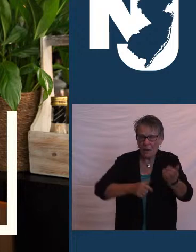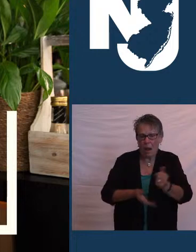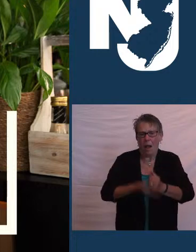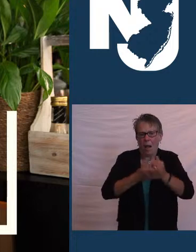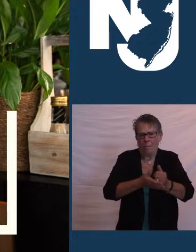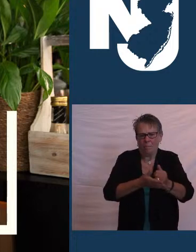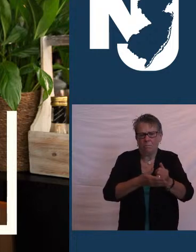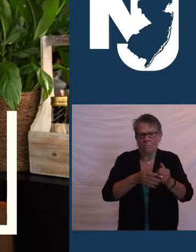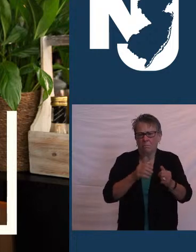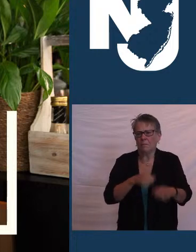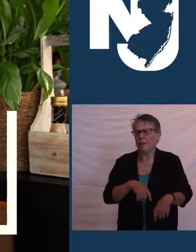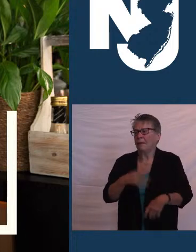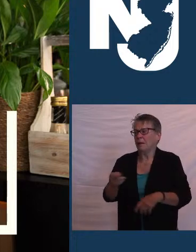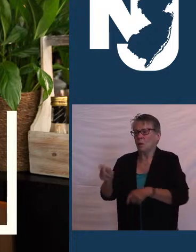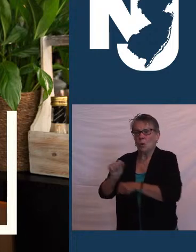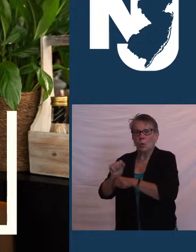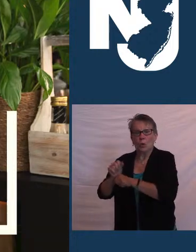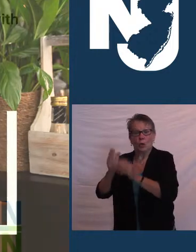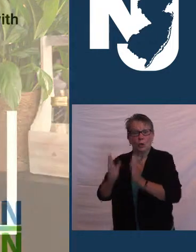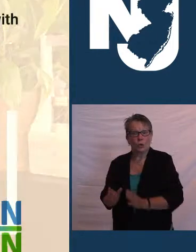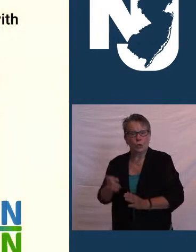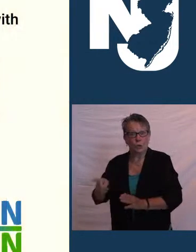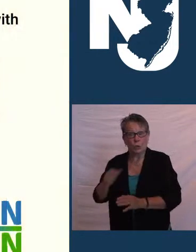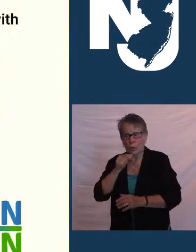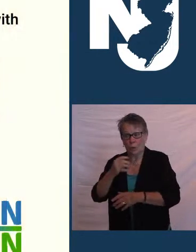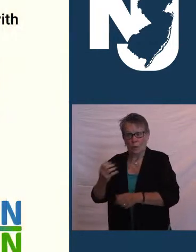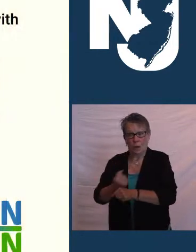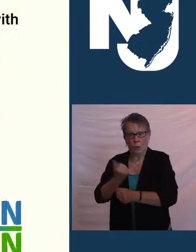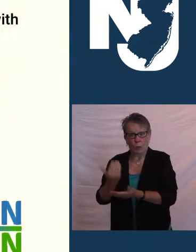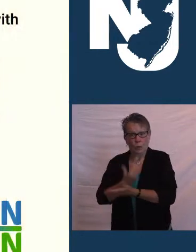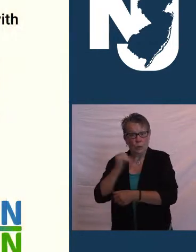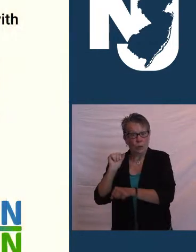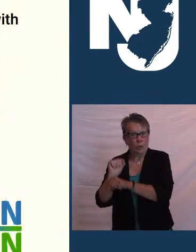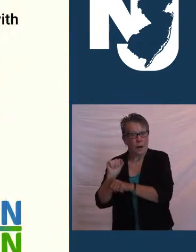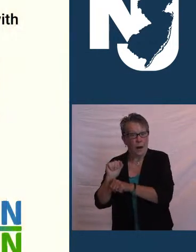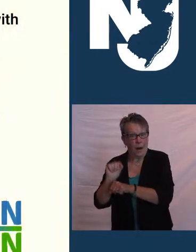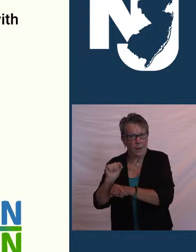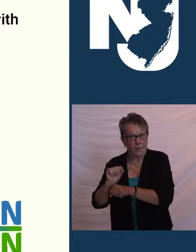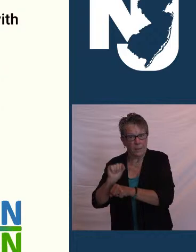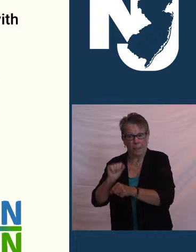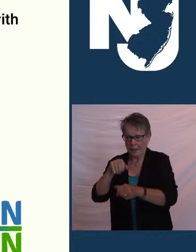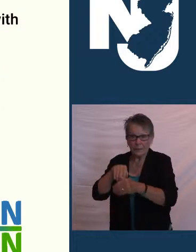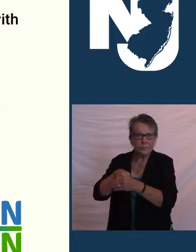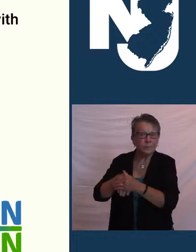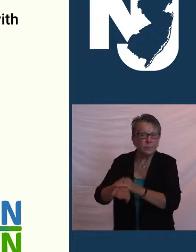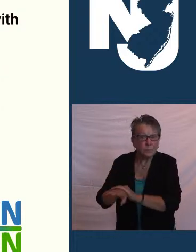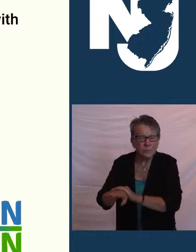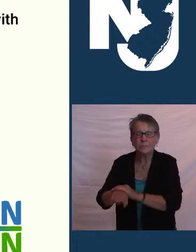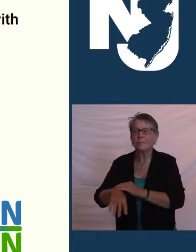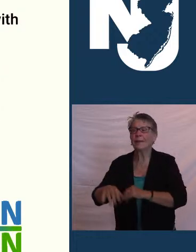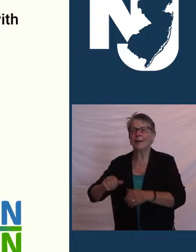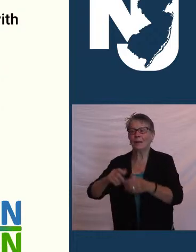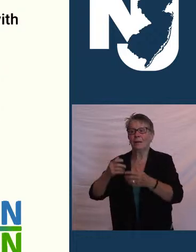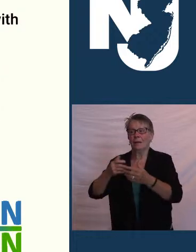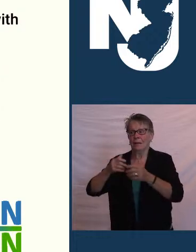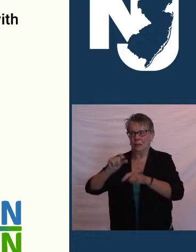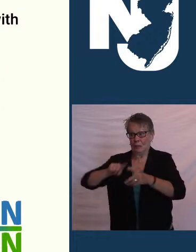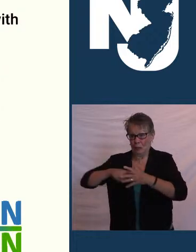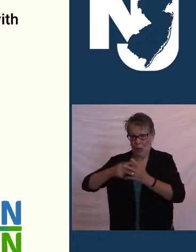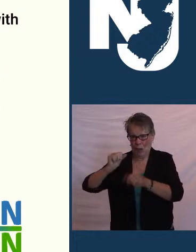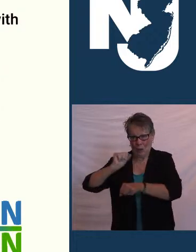benefit. So first, for employees getting jobs through Return and Earn, they will receive